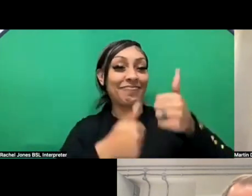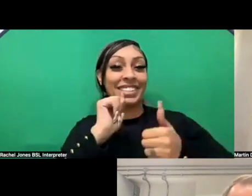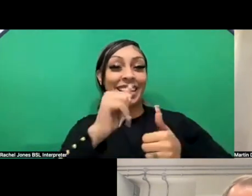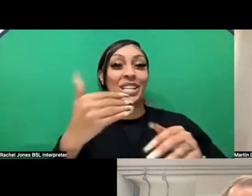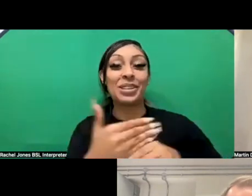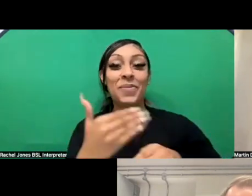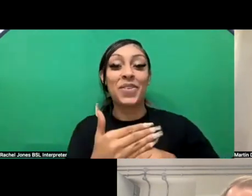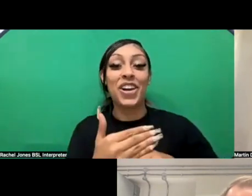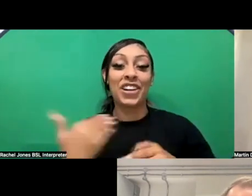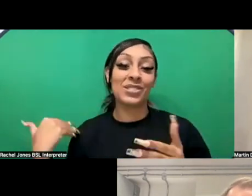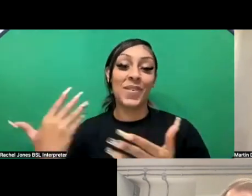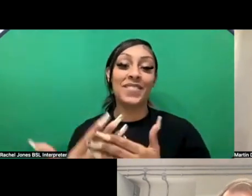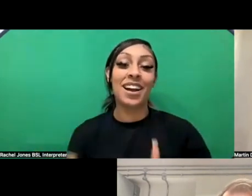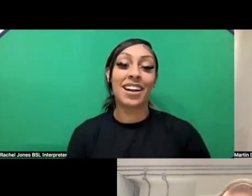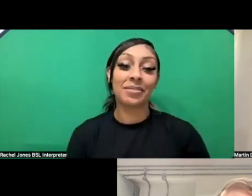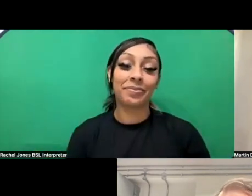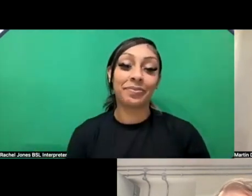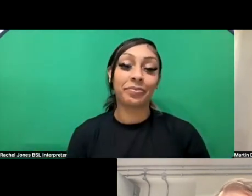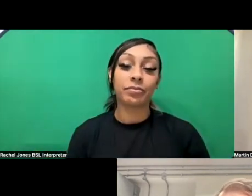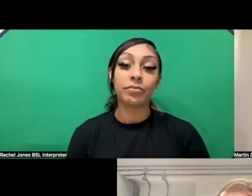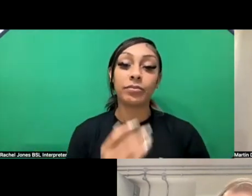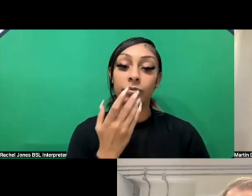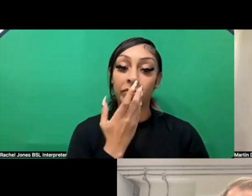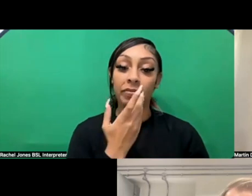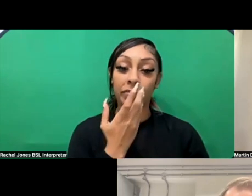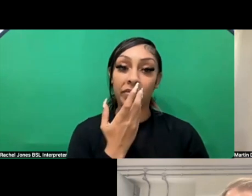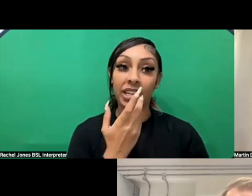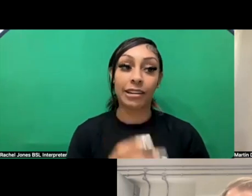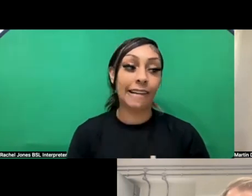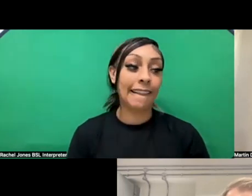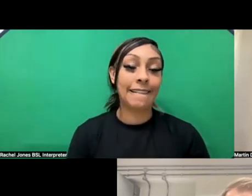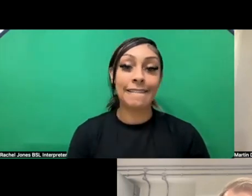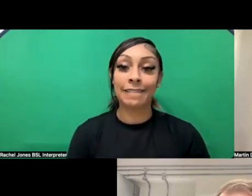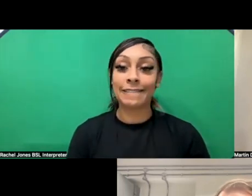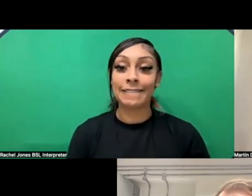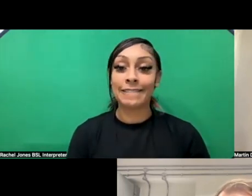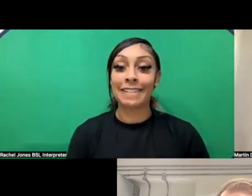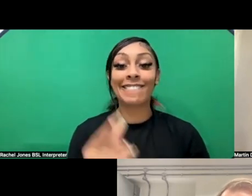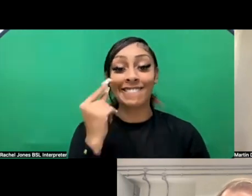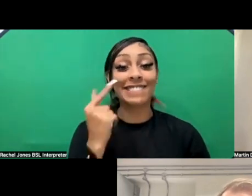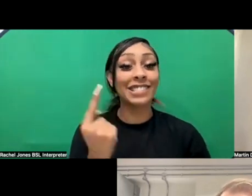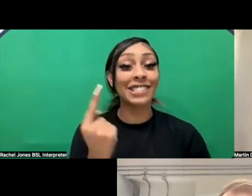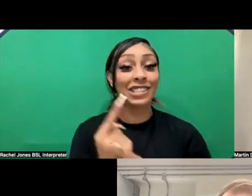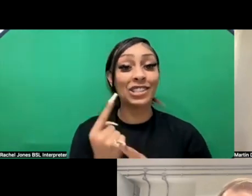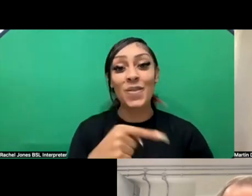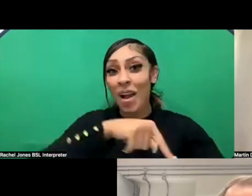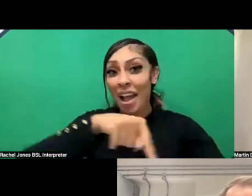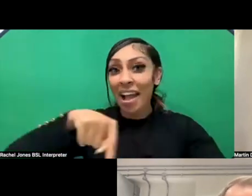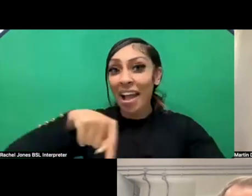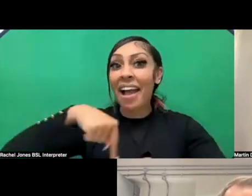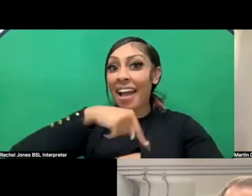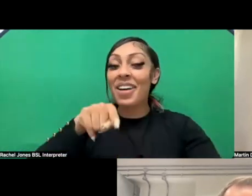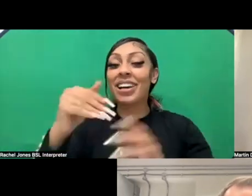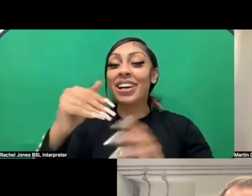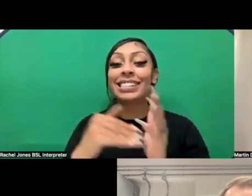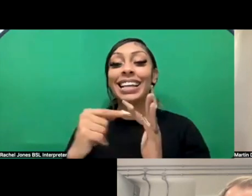been doing. Brilliant. I'll go through some more questions because I think we could talk for a long time. But yeah, Zen had a question.